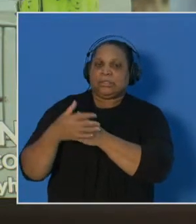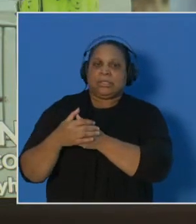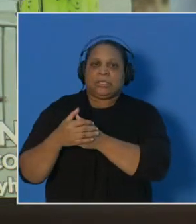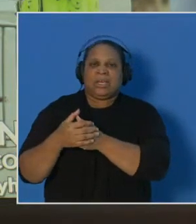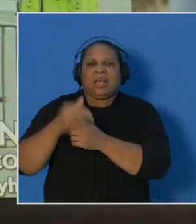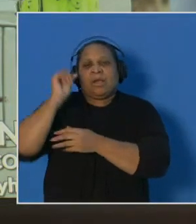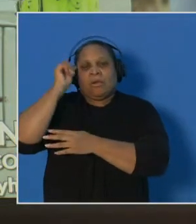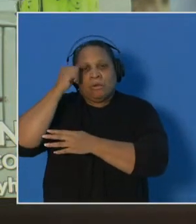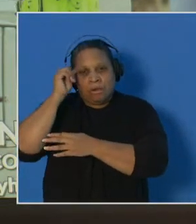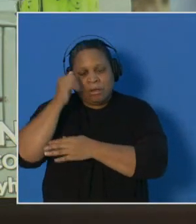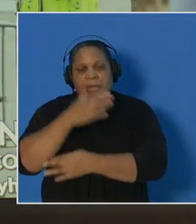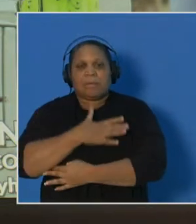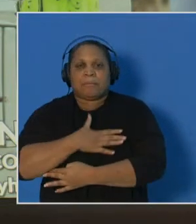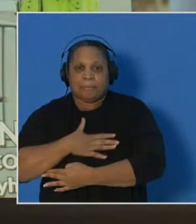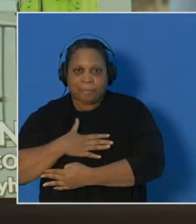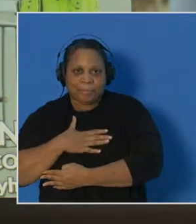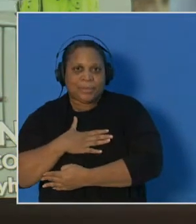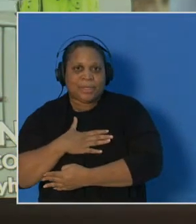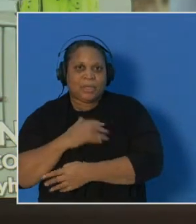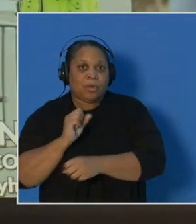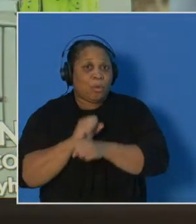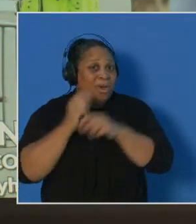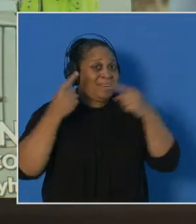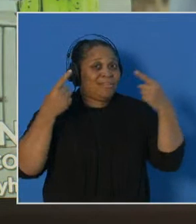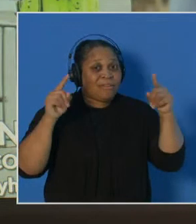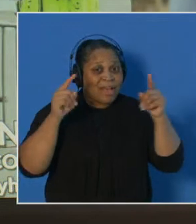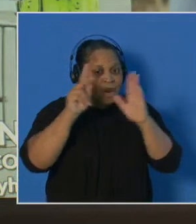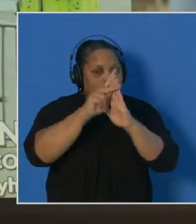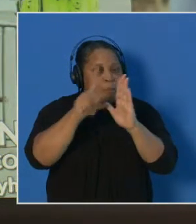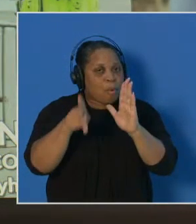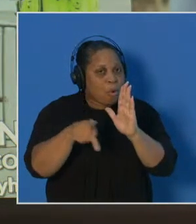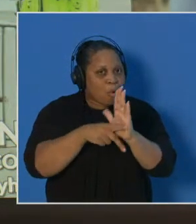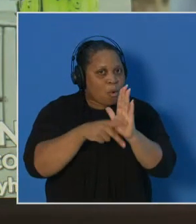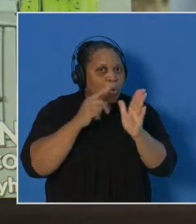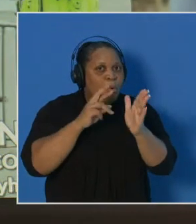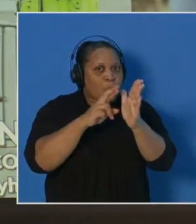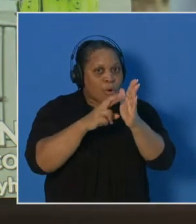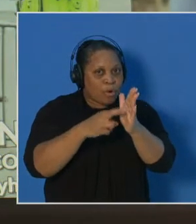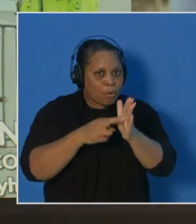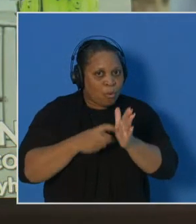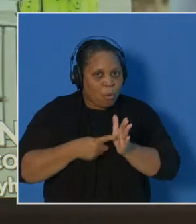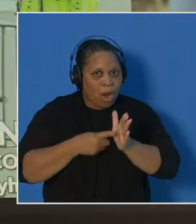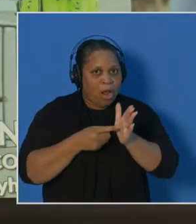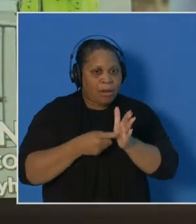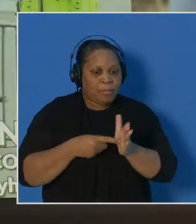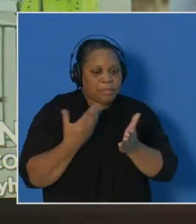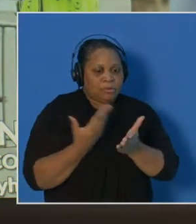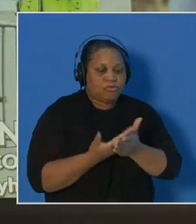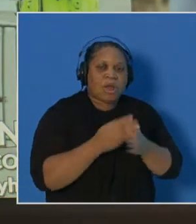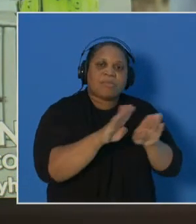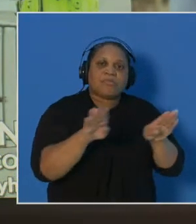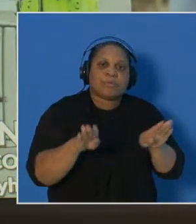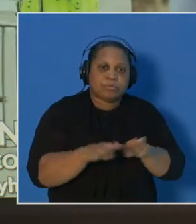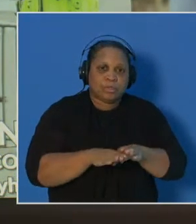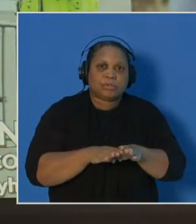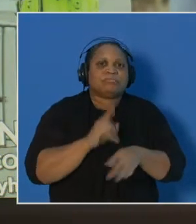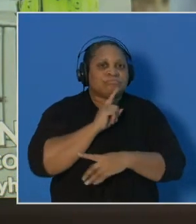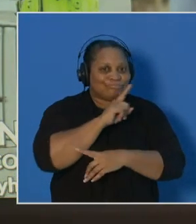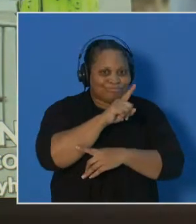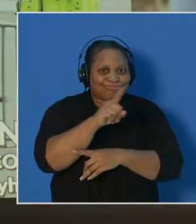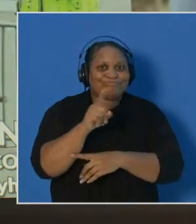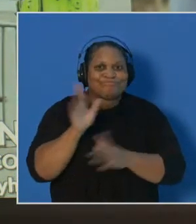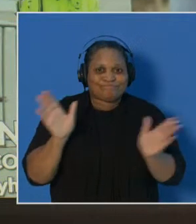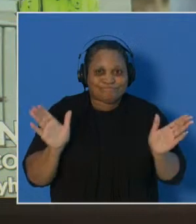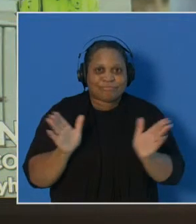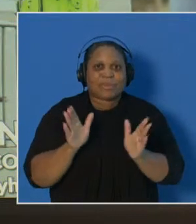bear in mind that as we work to finalize the protocols and requirements for travel to Bermuda, rest assured we will